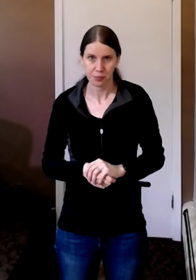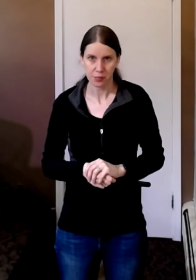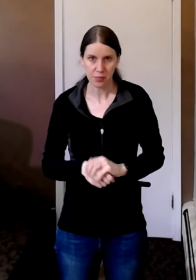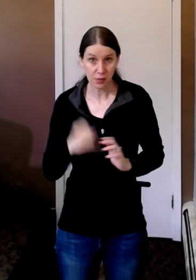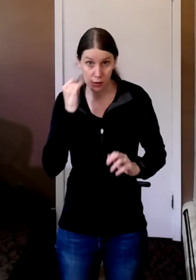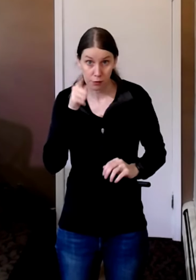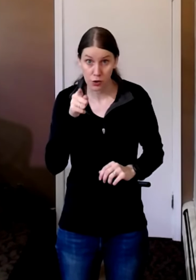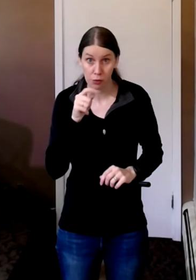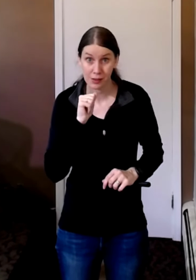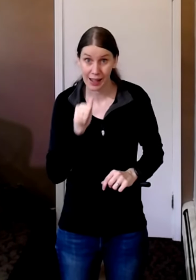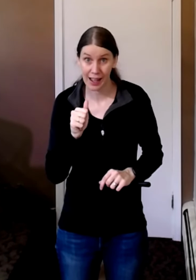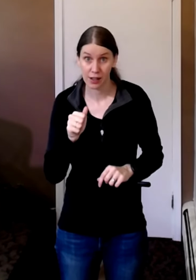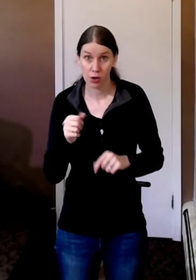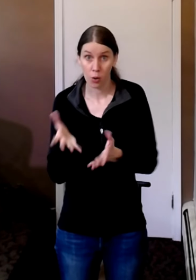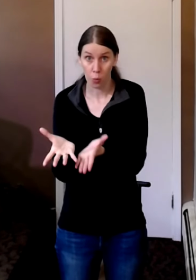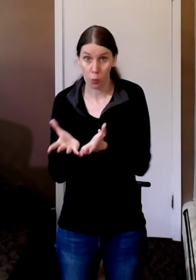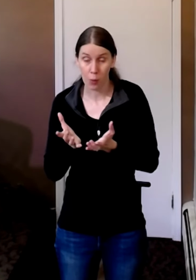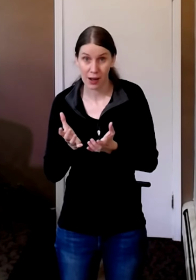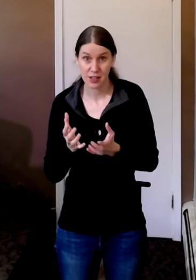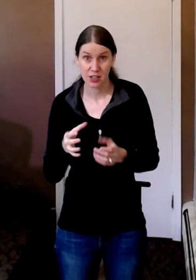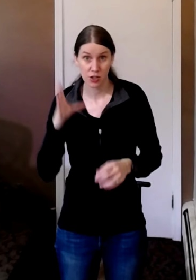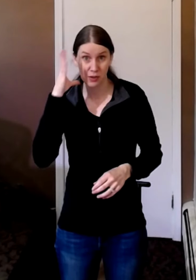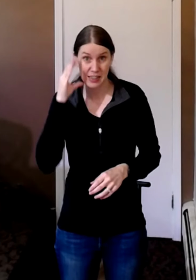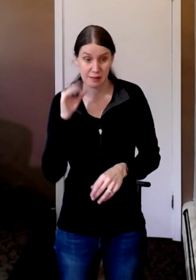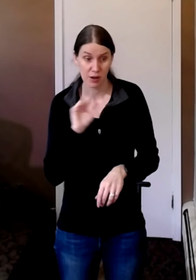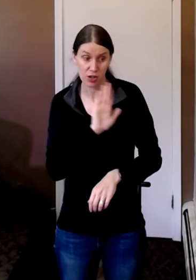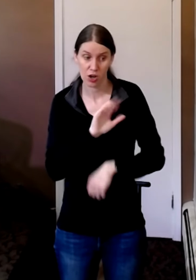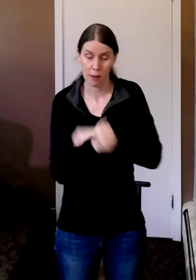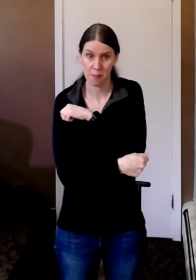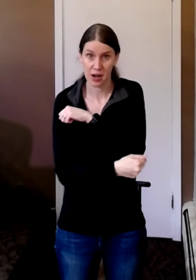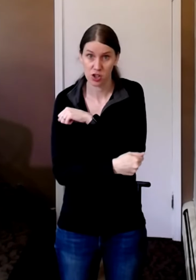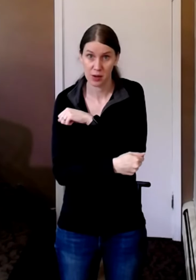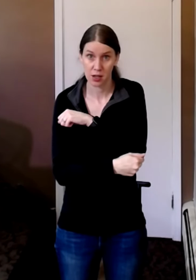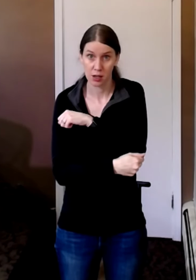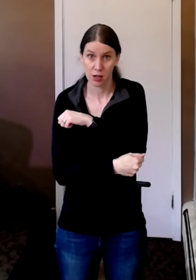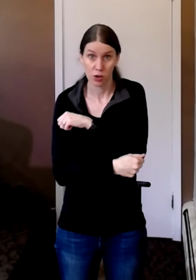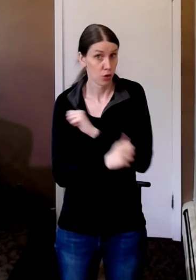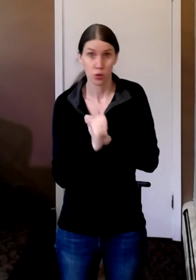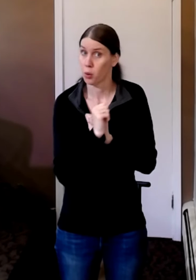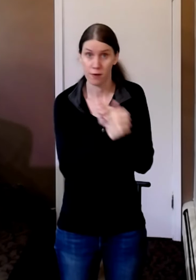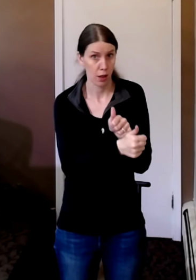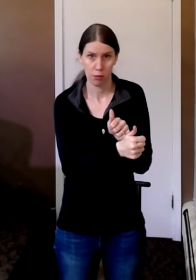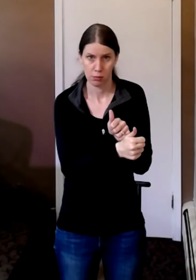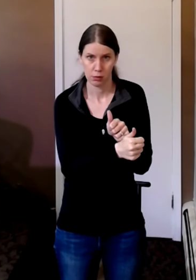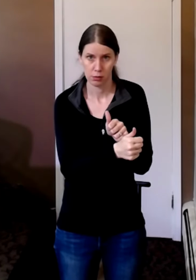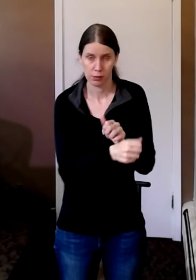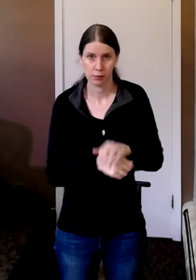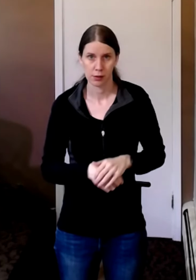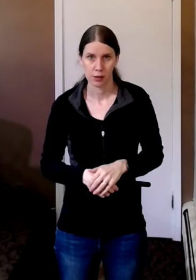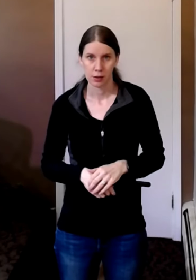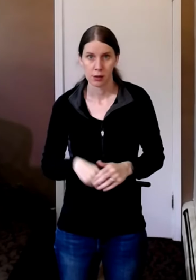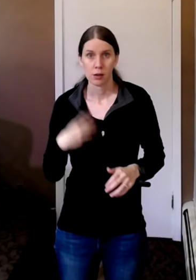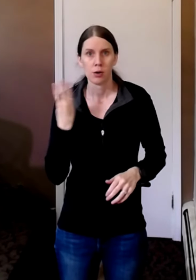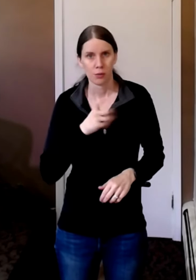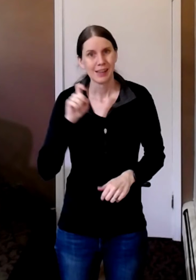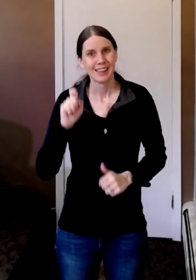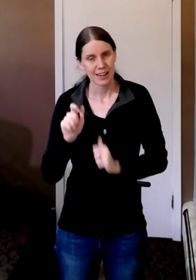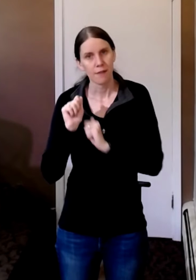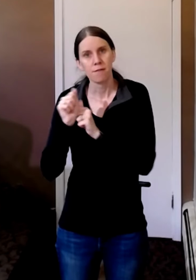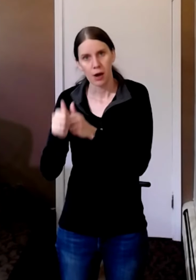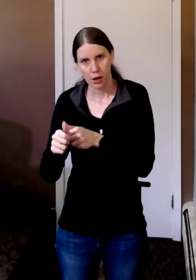You want to not be a part of the judgment of this system? Don't follow it. Now, we have to follow the laws